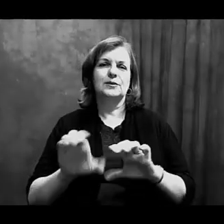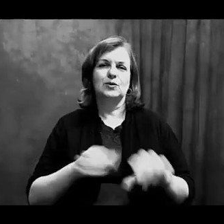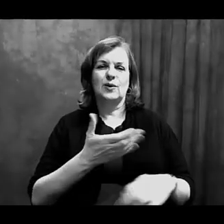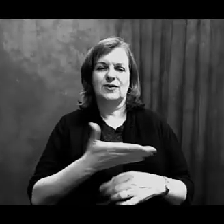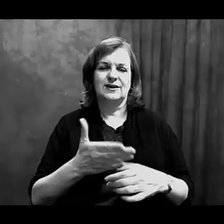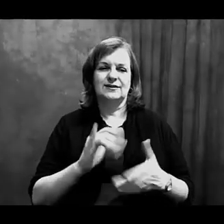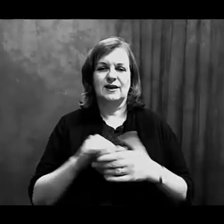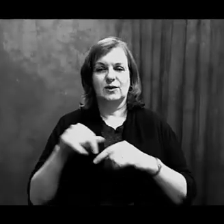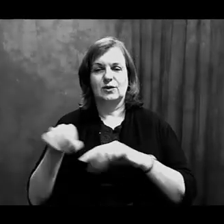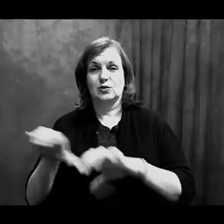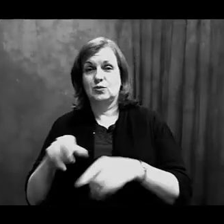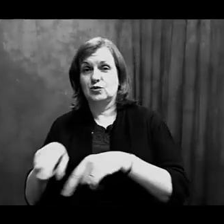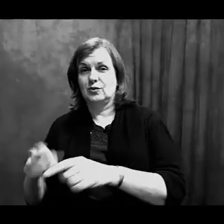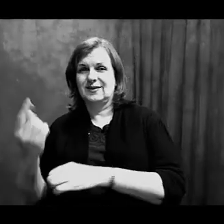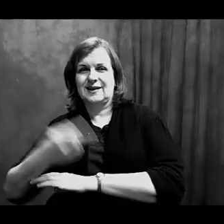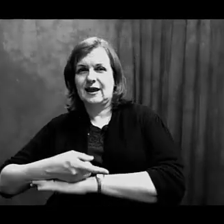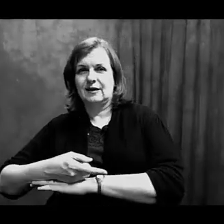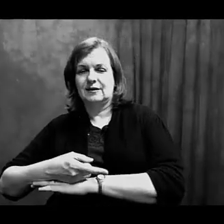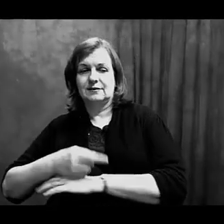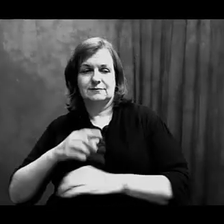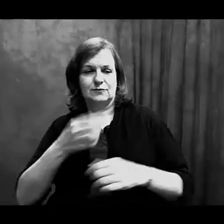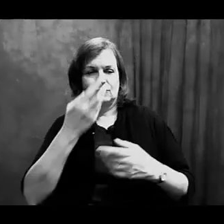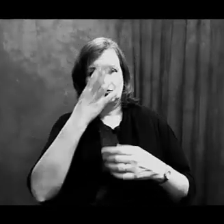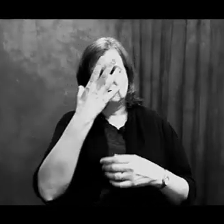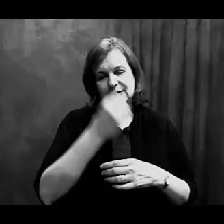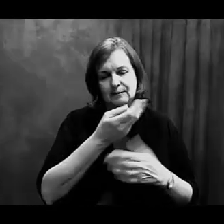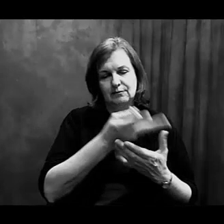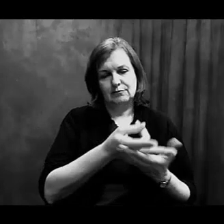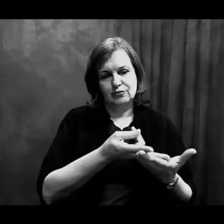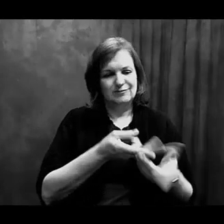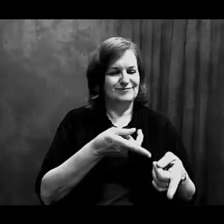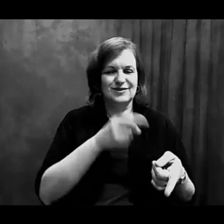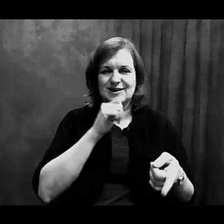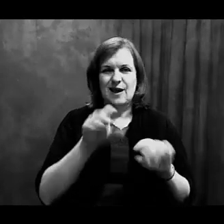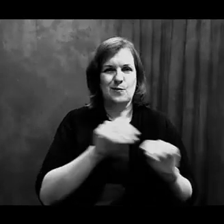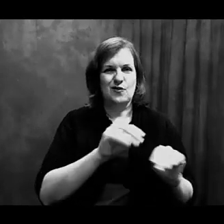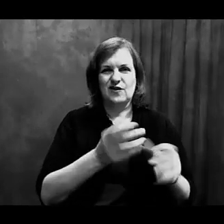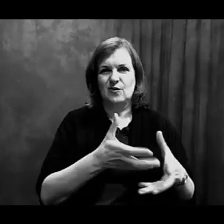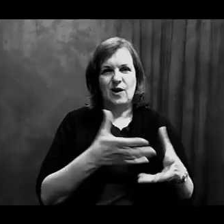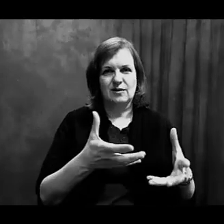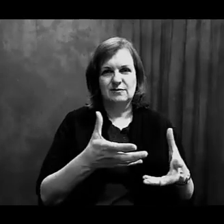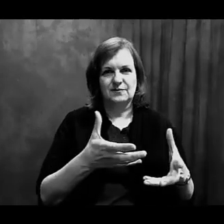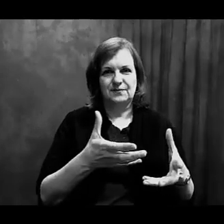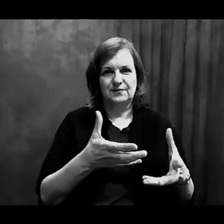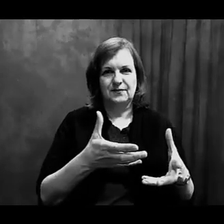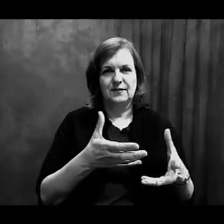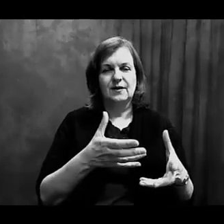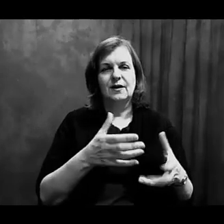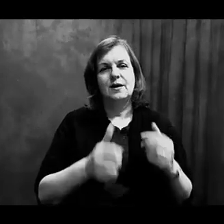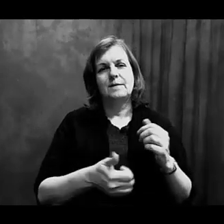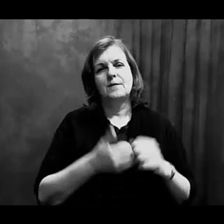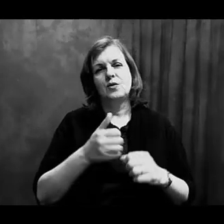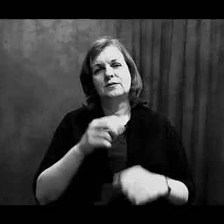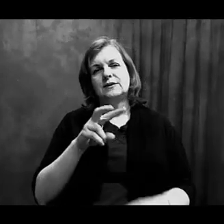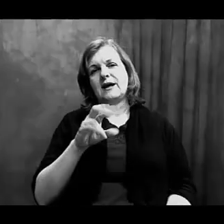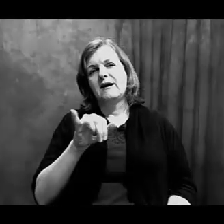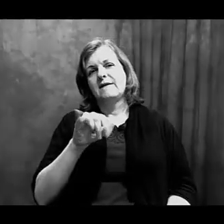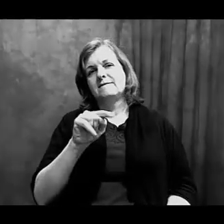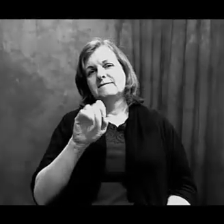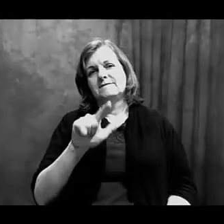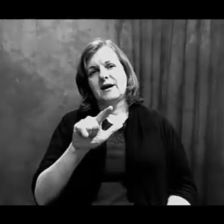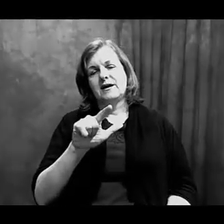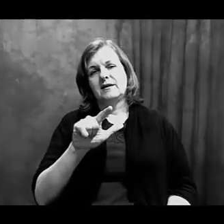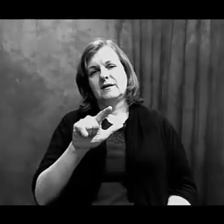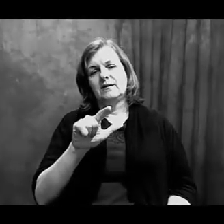during the day. You're not moving around, right? You're doing basically vital organ